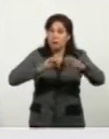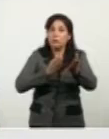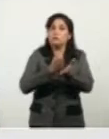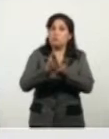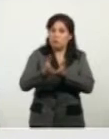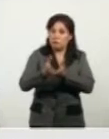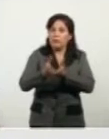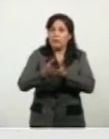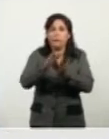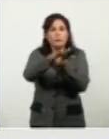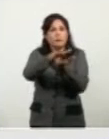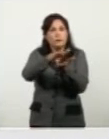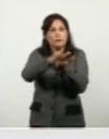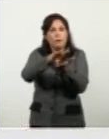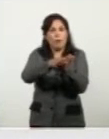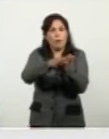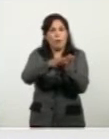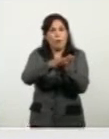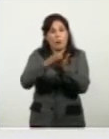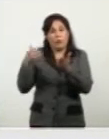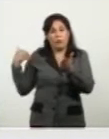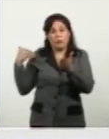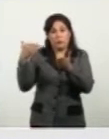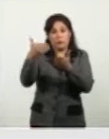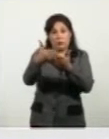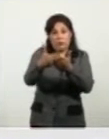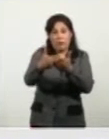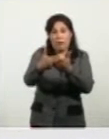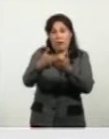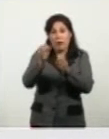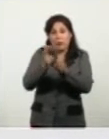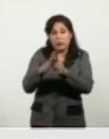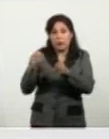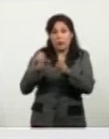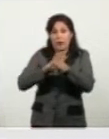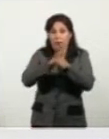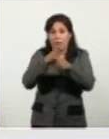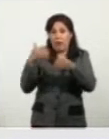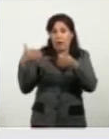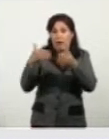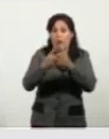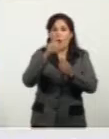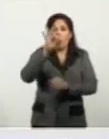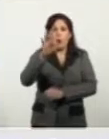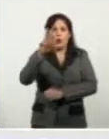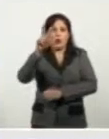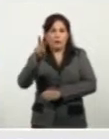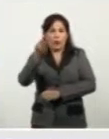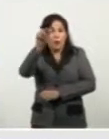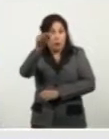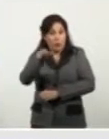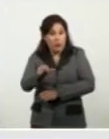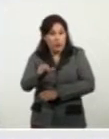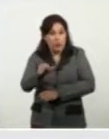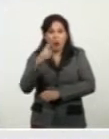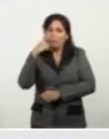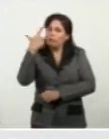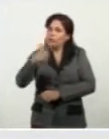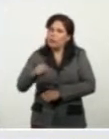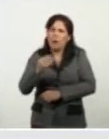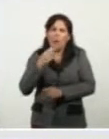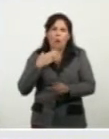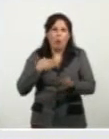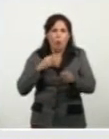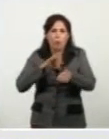number of people who got infected abroad remains with no change. It's 133, the amount of people whose source of infection